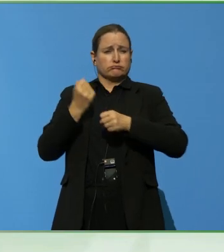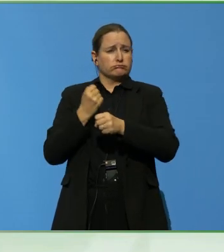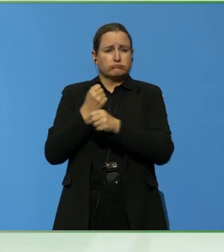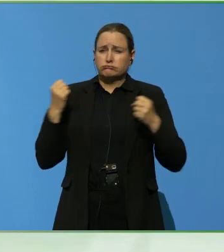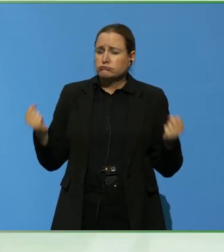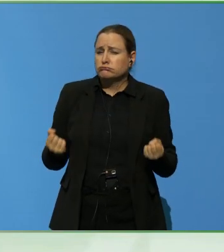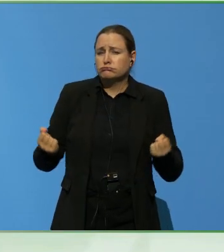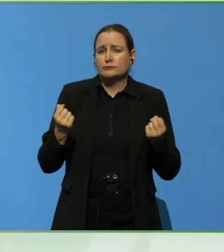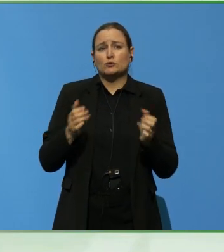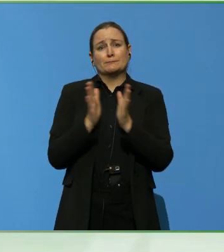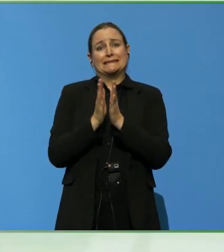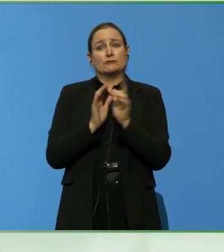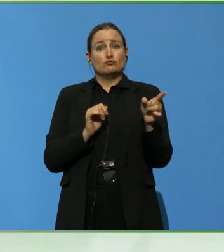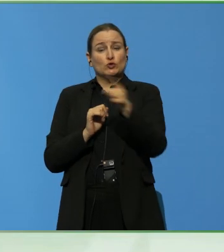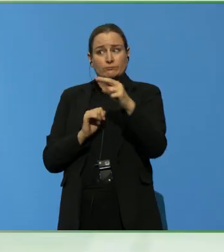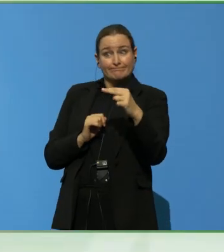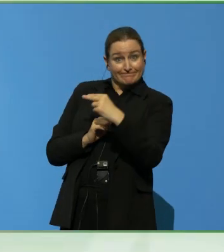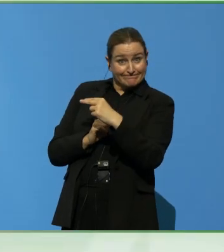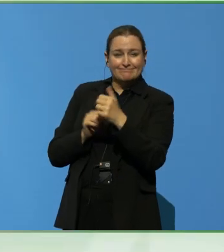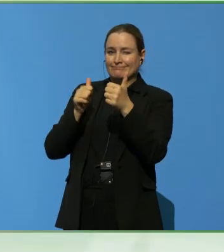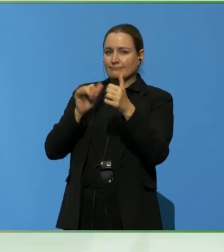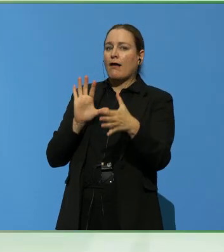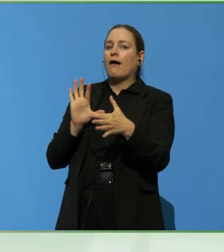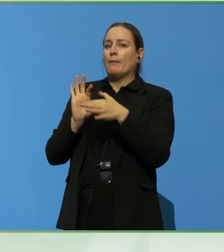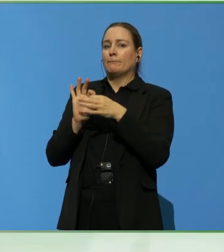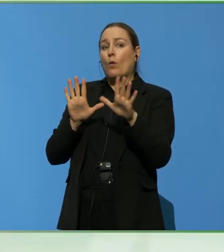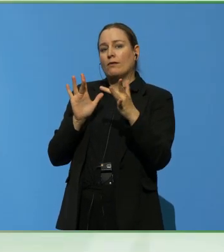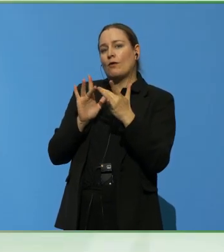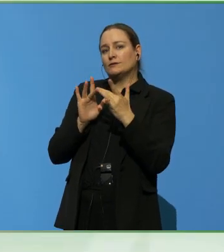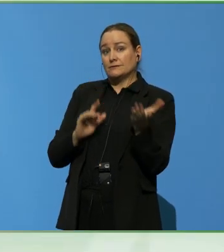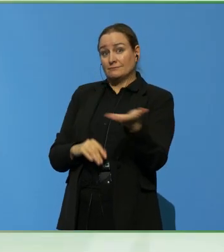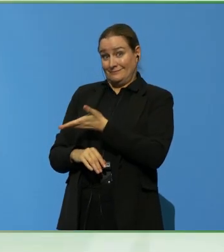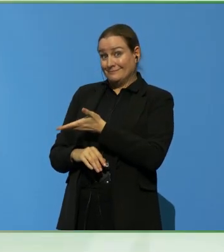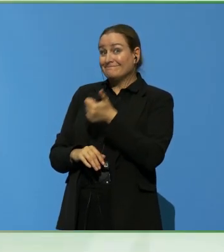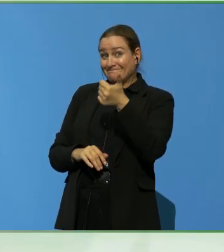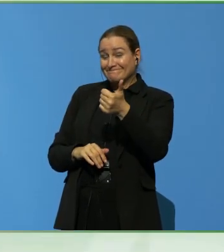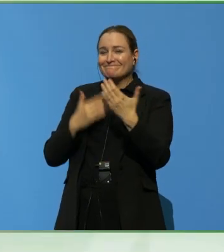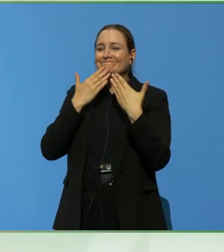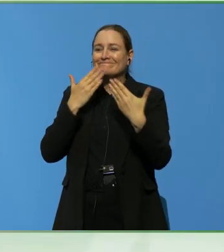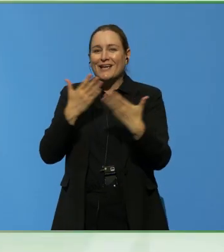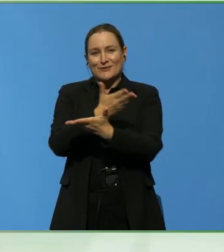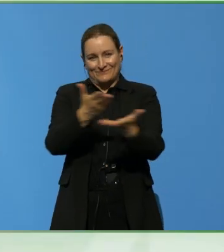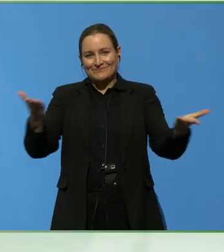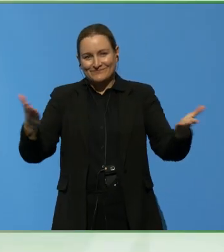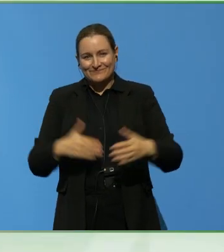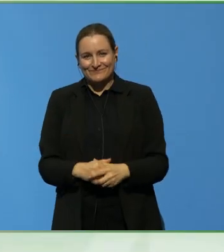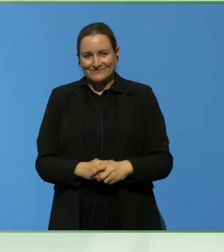some connections, and learn from them because their work is amazing, all four of you. Thank you so much. Thank you for joining us.